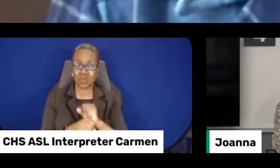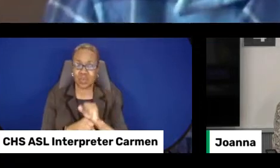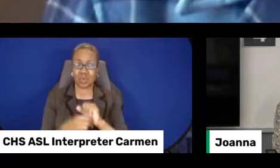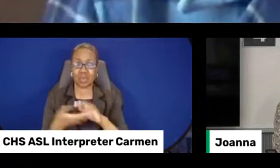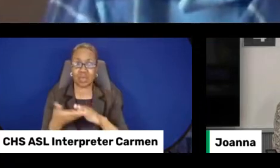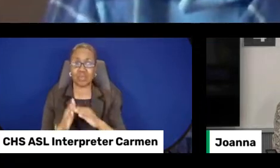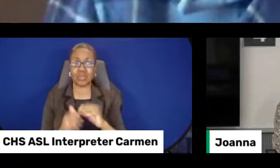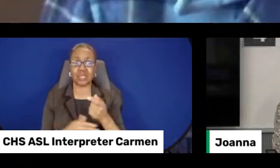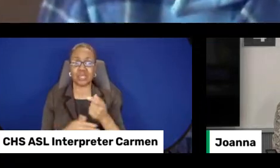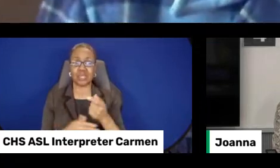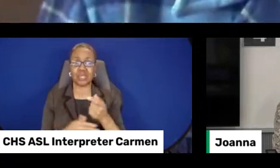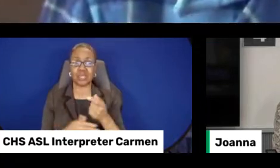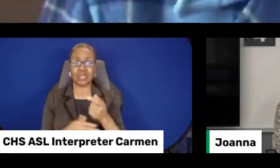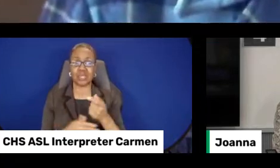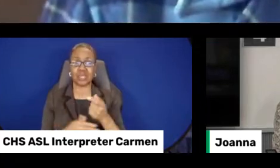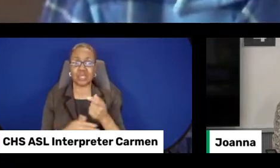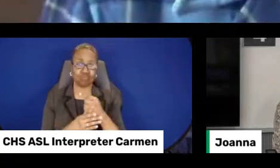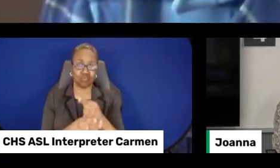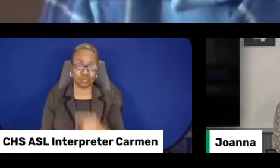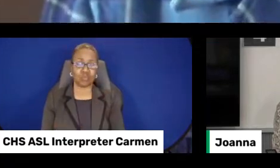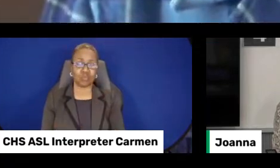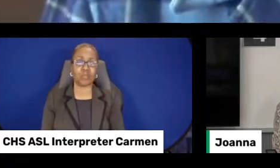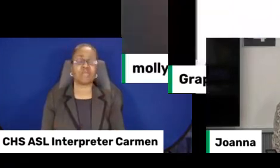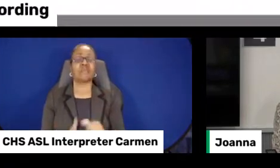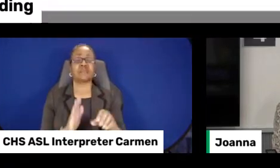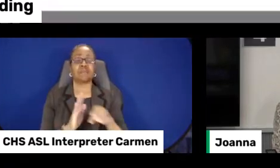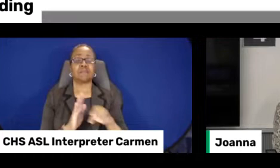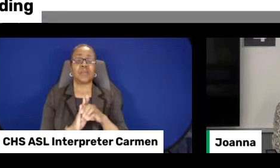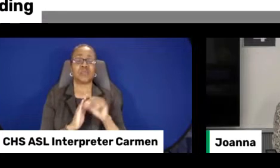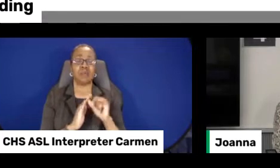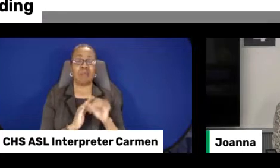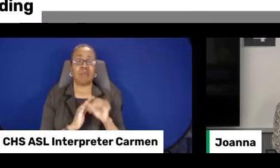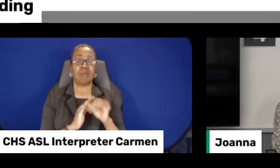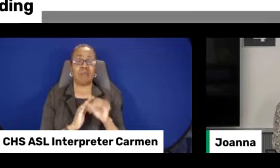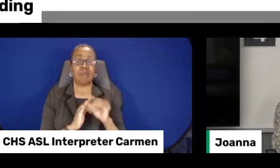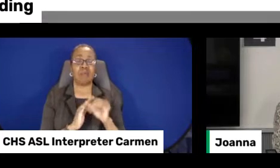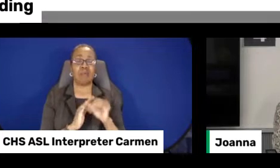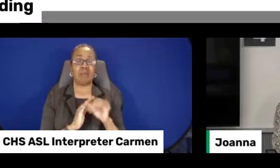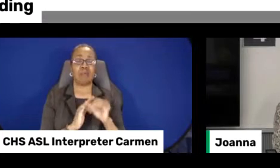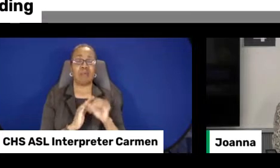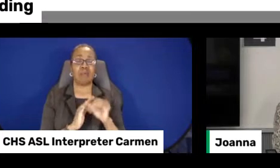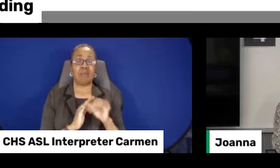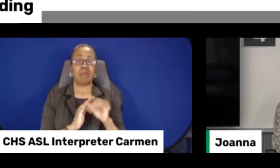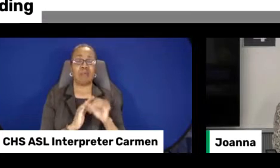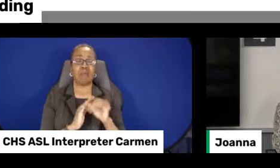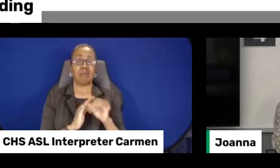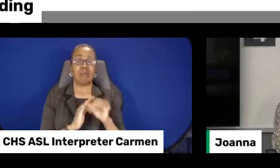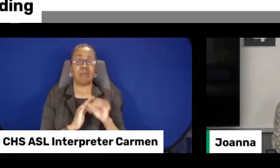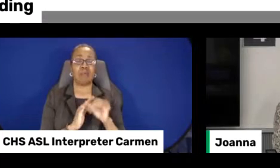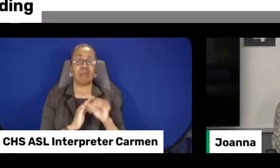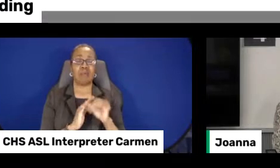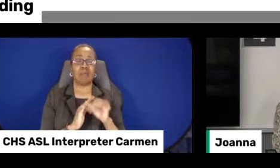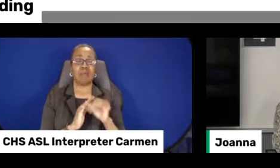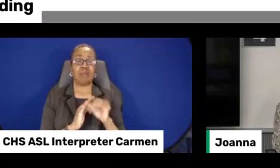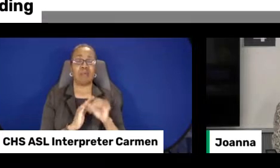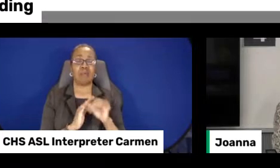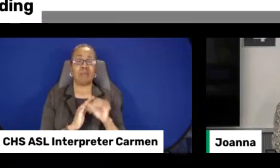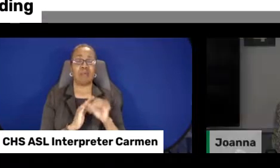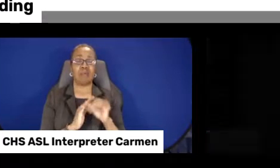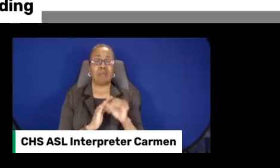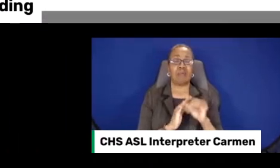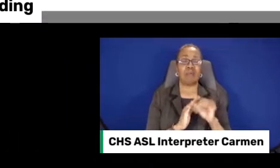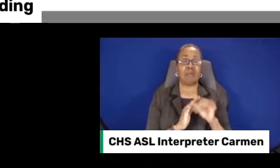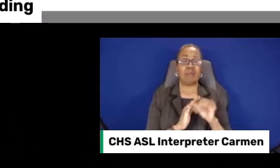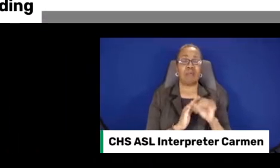gardens. So this is a picture of Hello Howard in Rogers Park. Um,